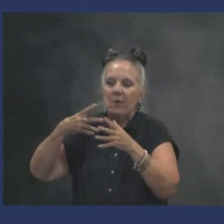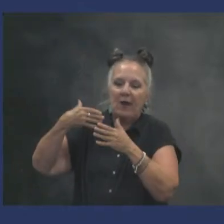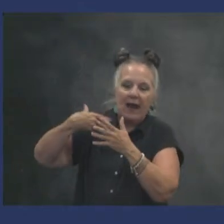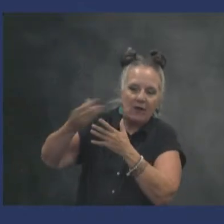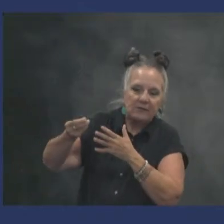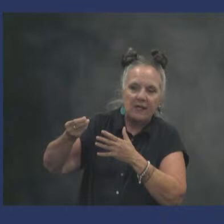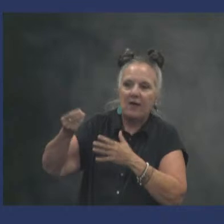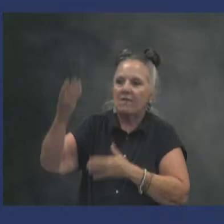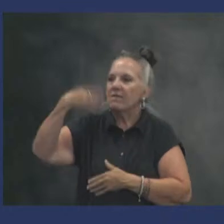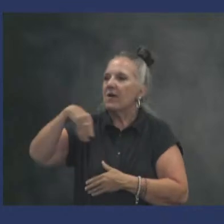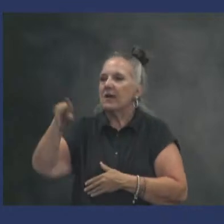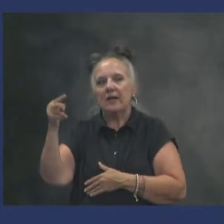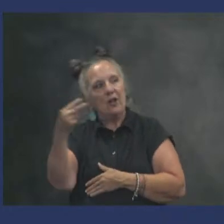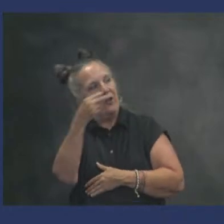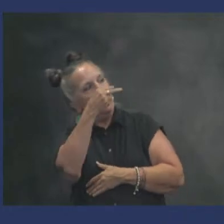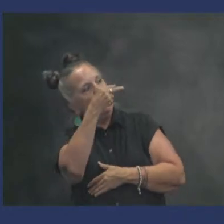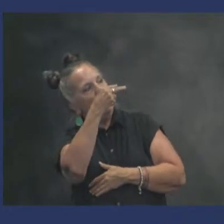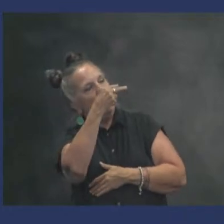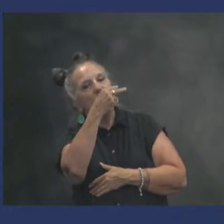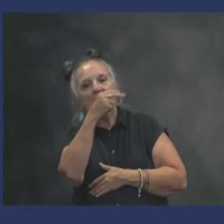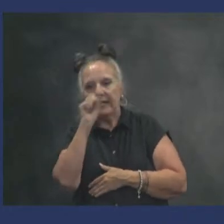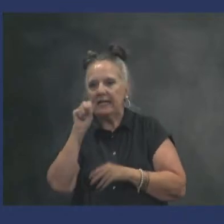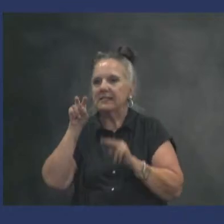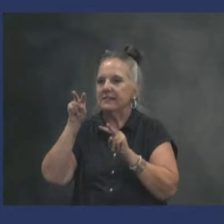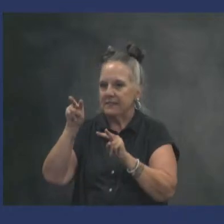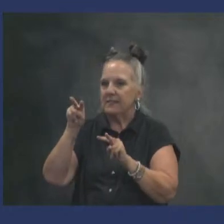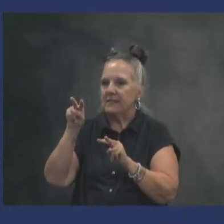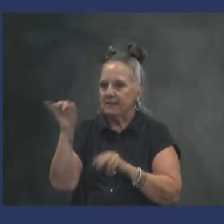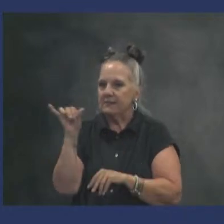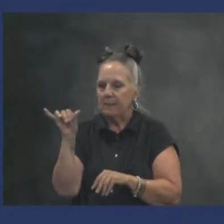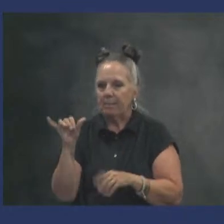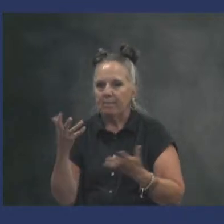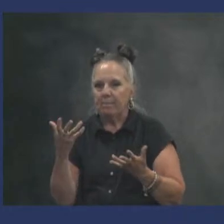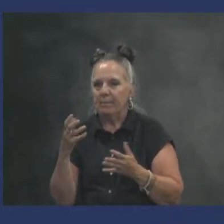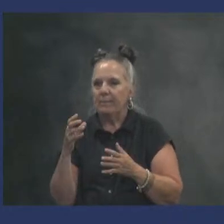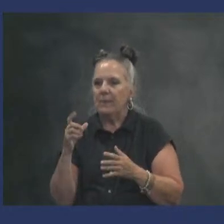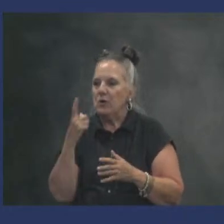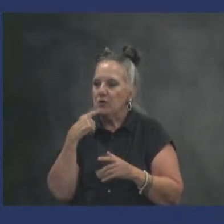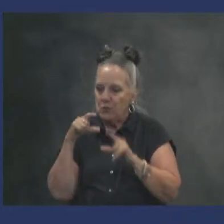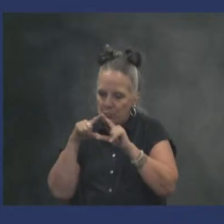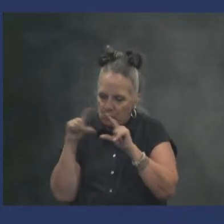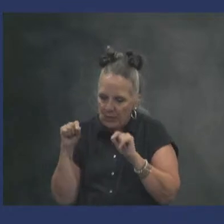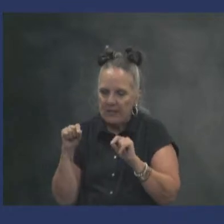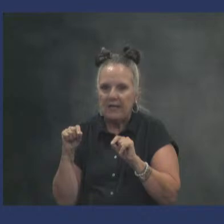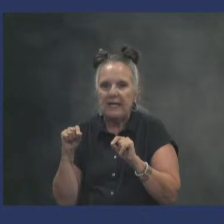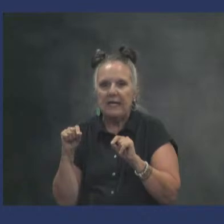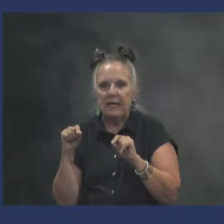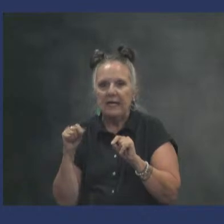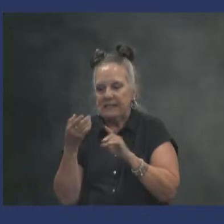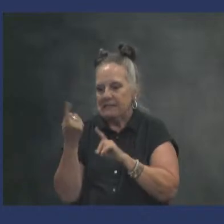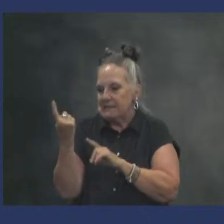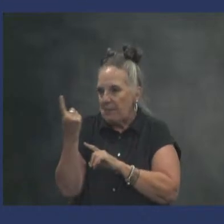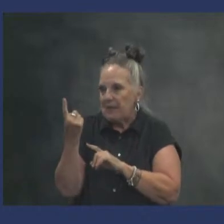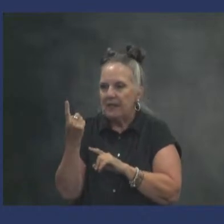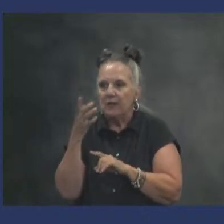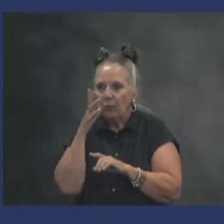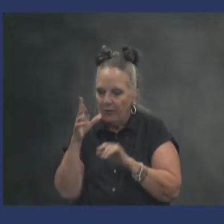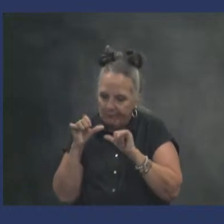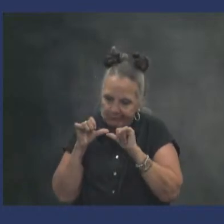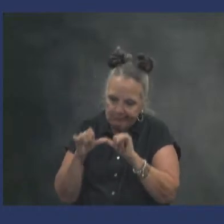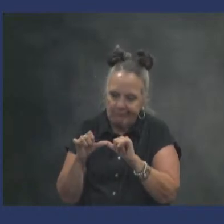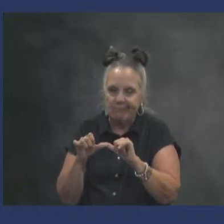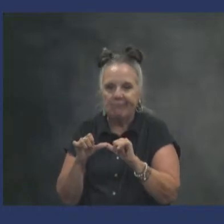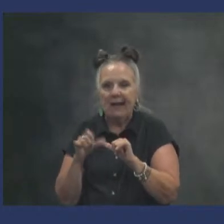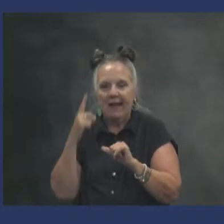front here and kind of look back, you'll see some of those same elements. Certainly the brick is something that's going to tie the two